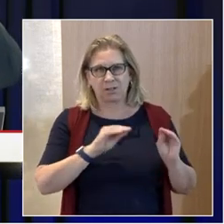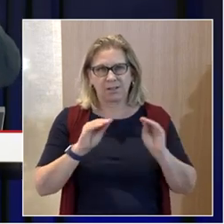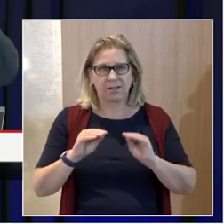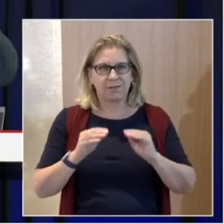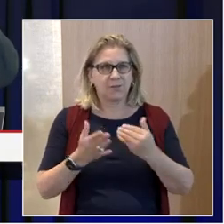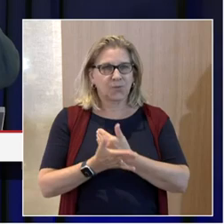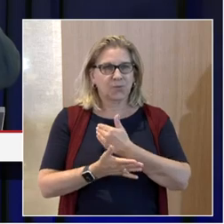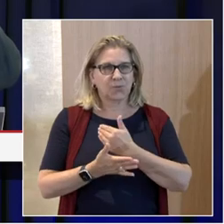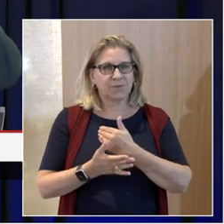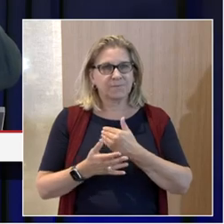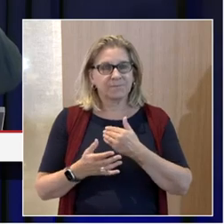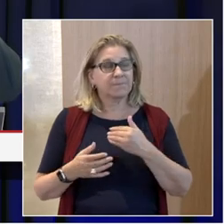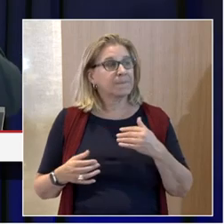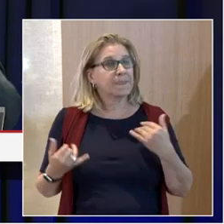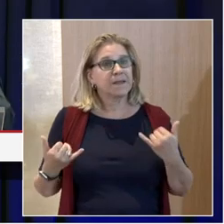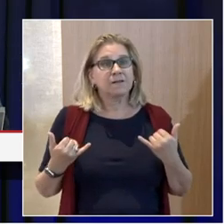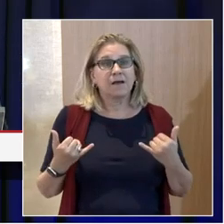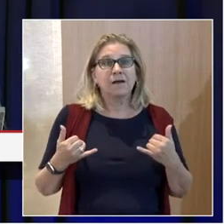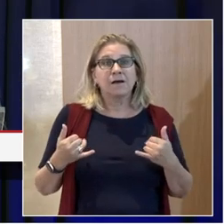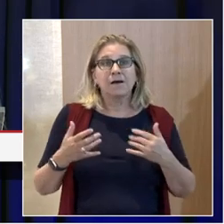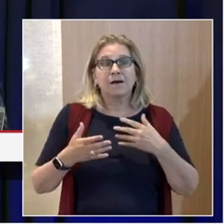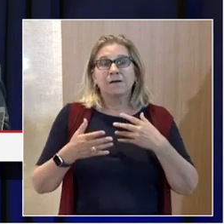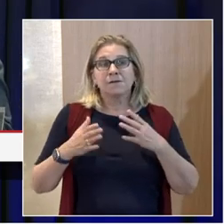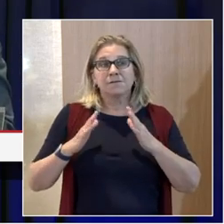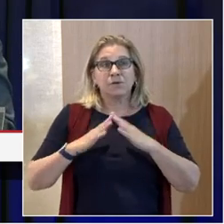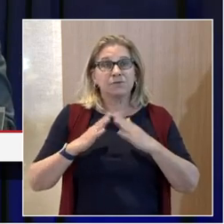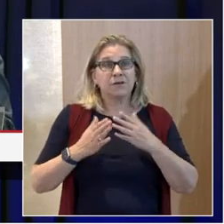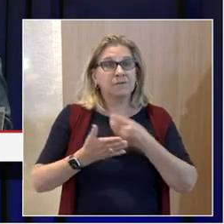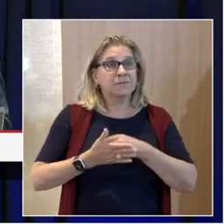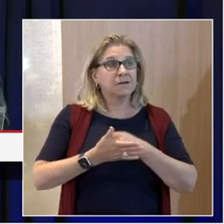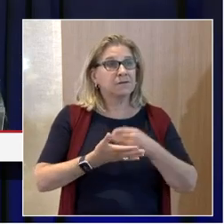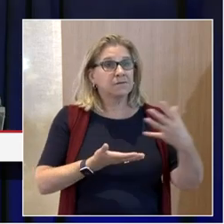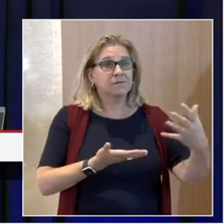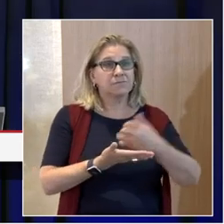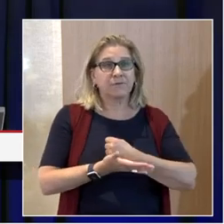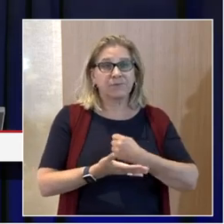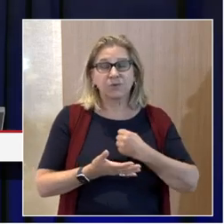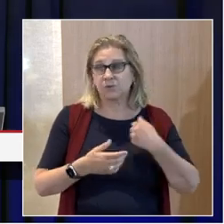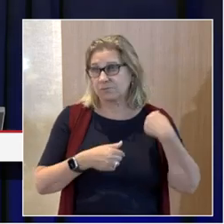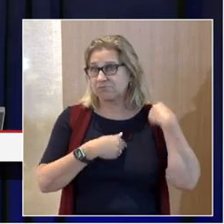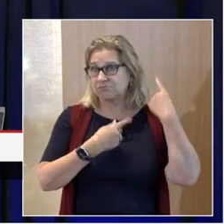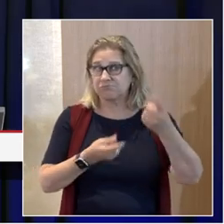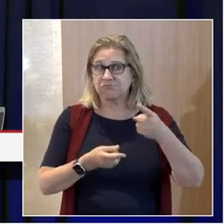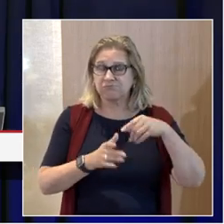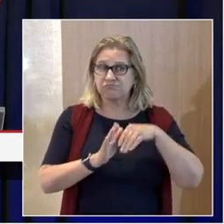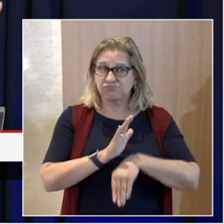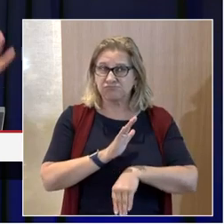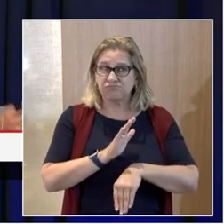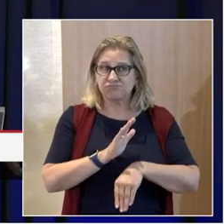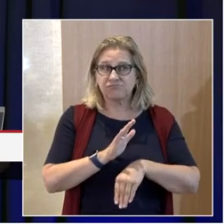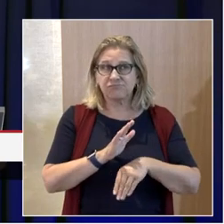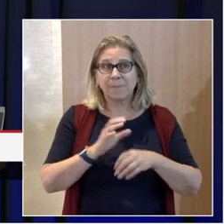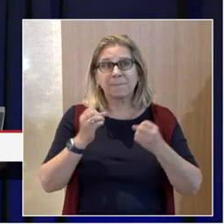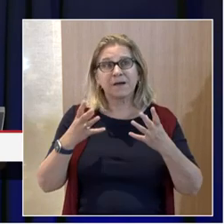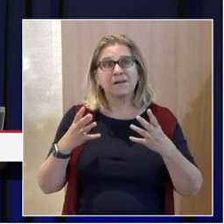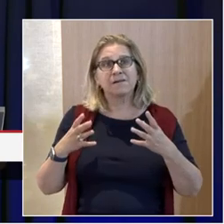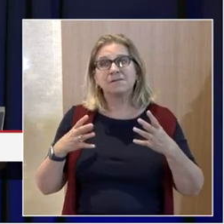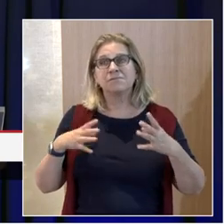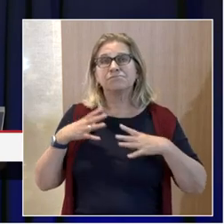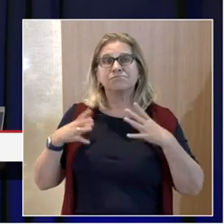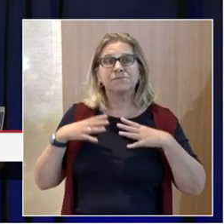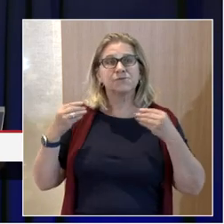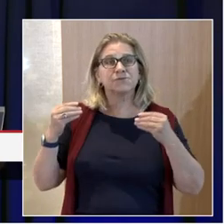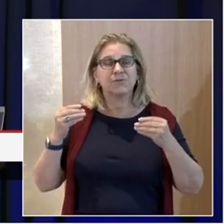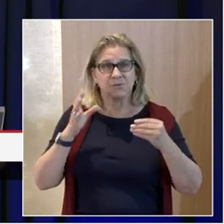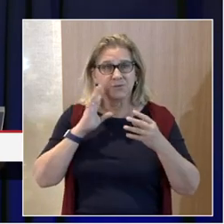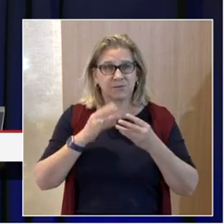revenues for the district go down, the nice shiny things that we want go away. And that's not the city that I will